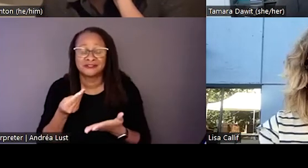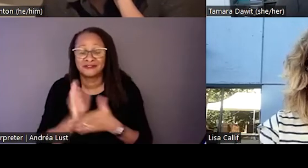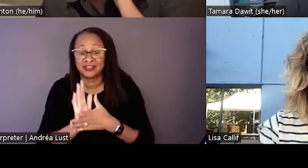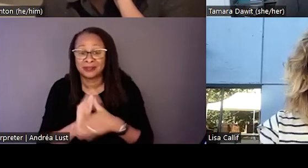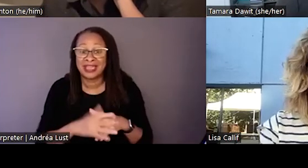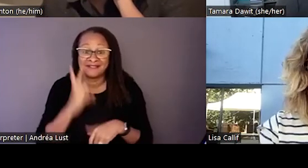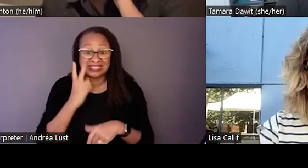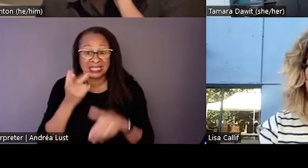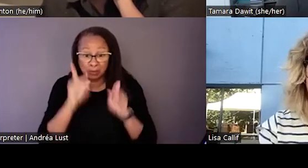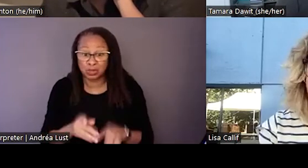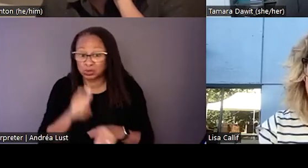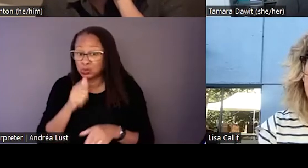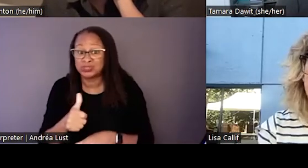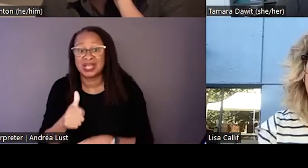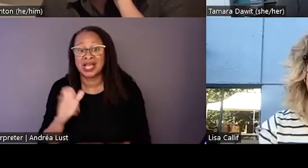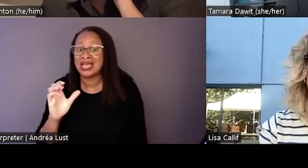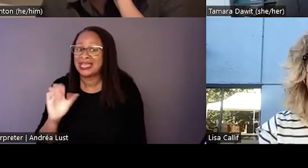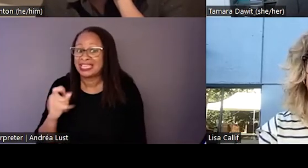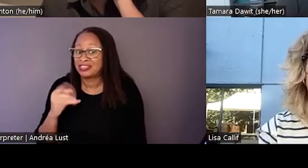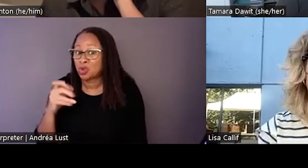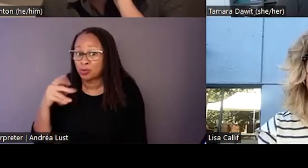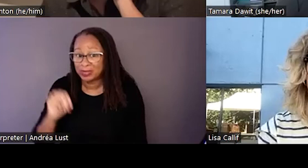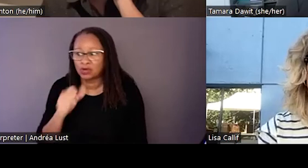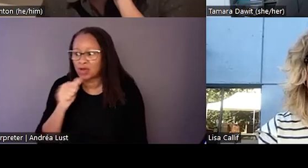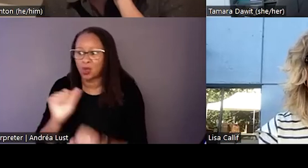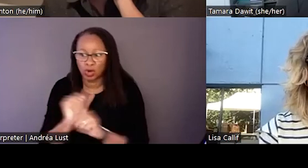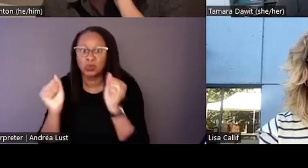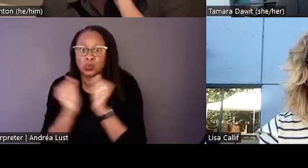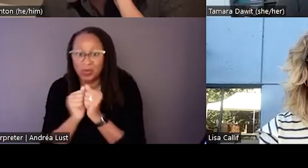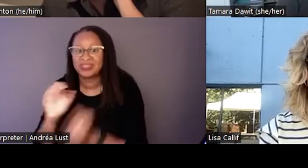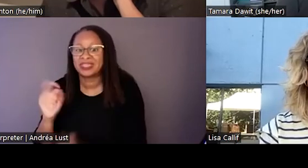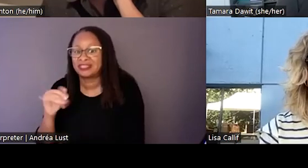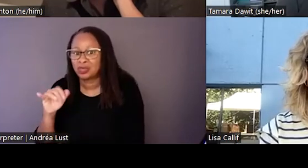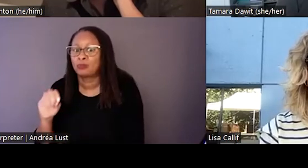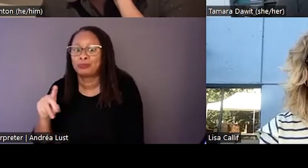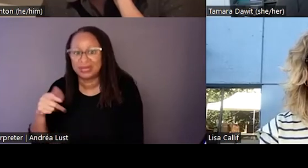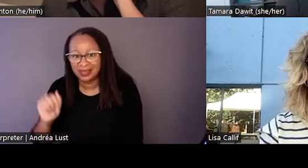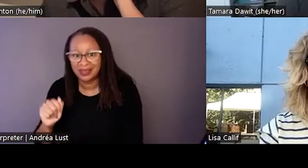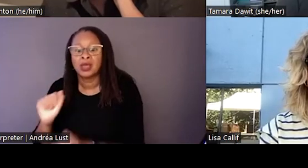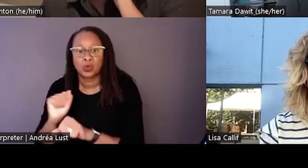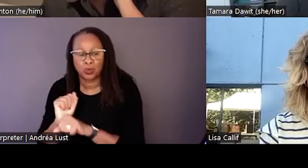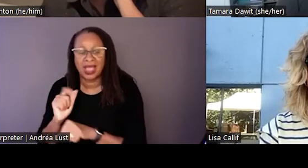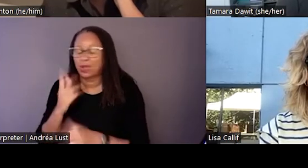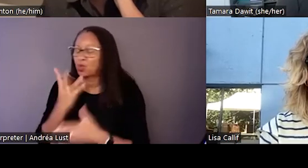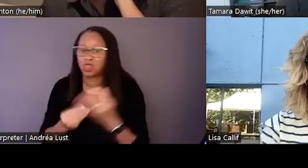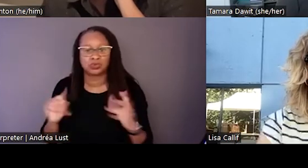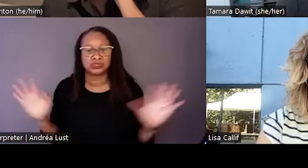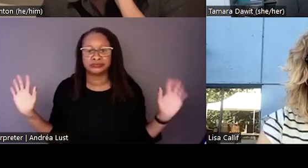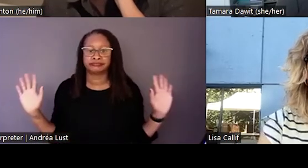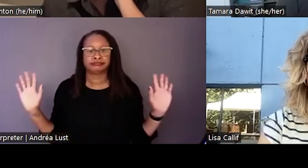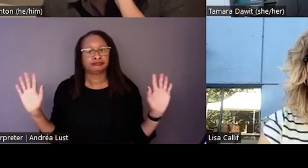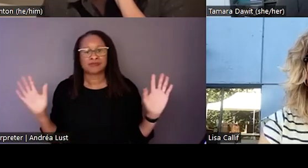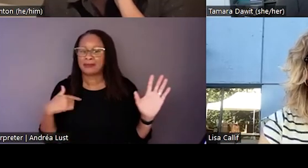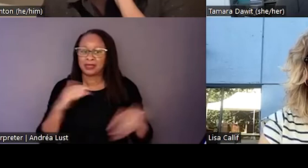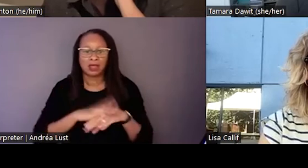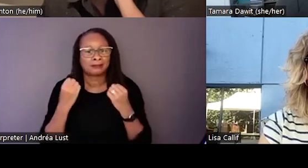not Ethiopian or not working equitably with Ethiopians making films in Ethiopia, I will really lose it, because I've been on many panels yelling about